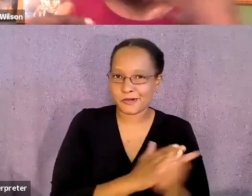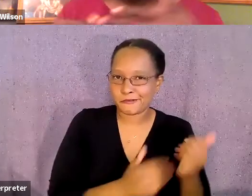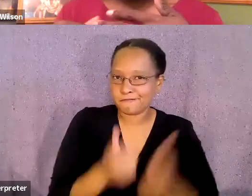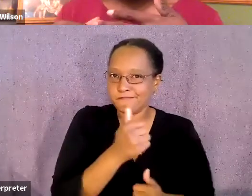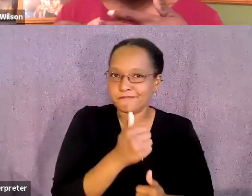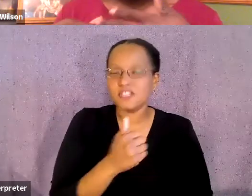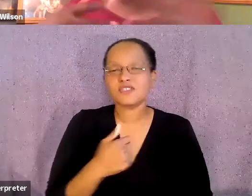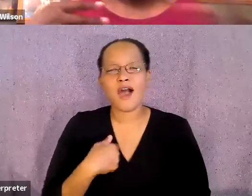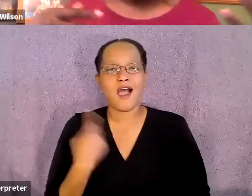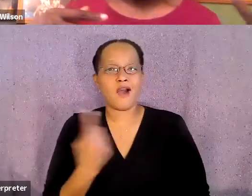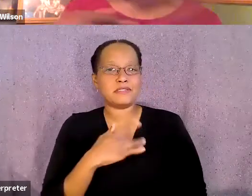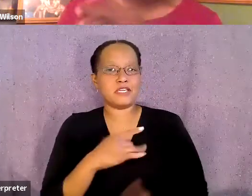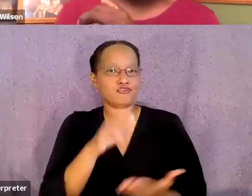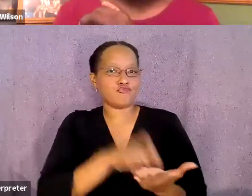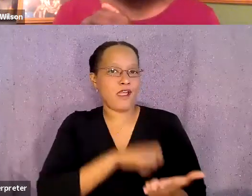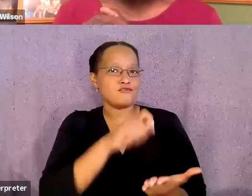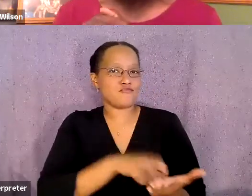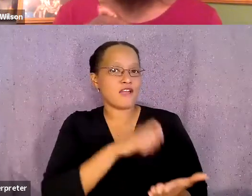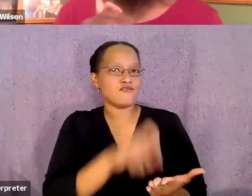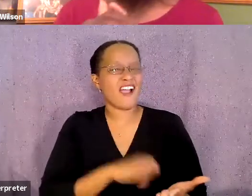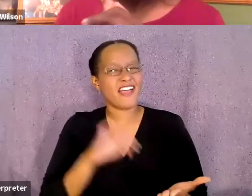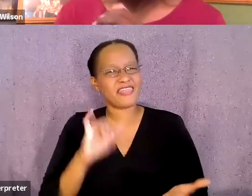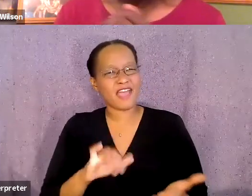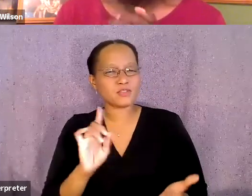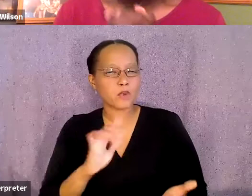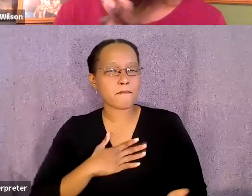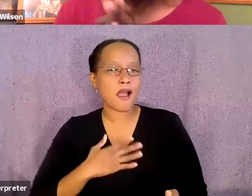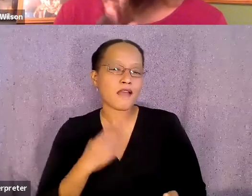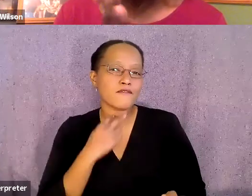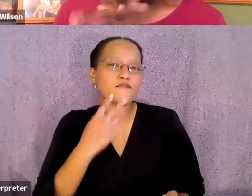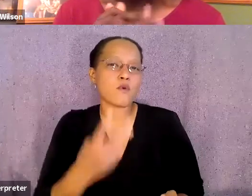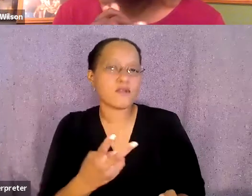voice as a writer started.